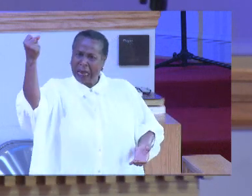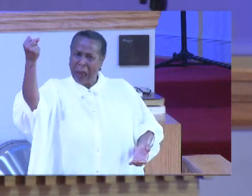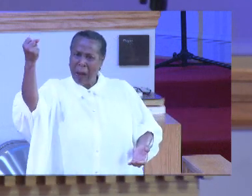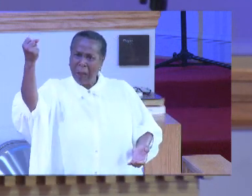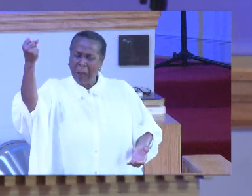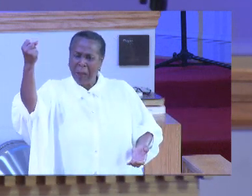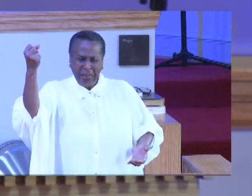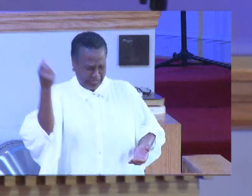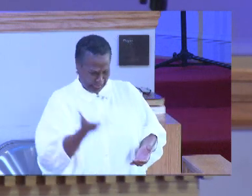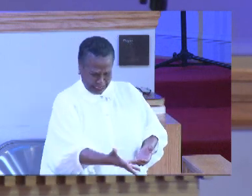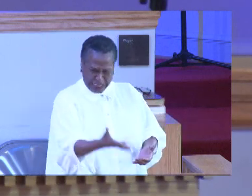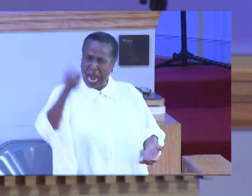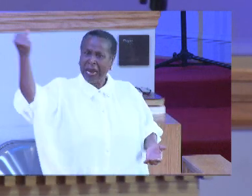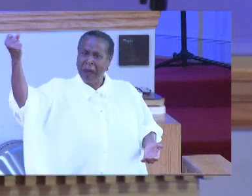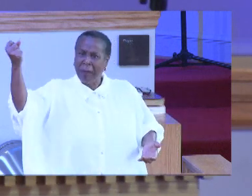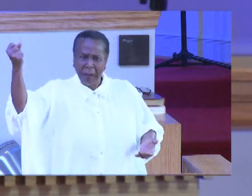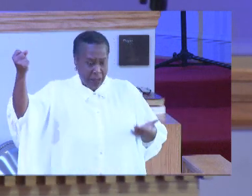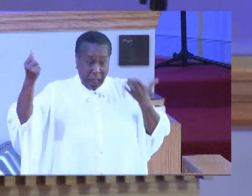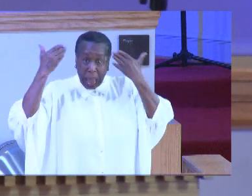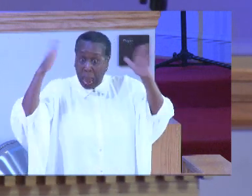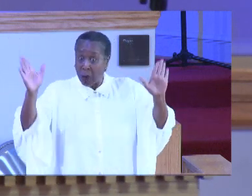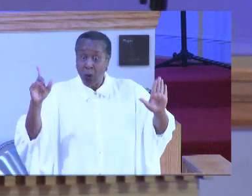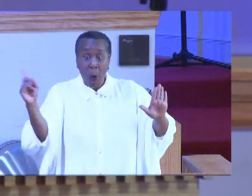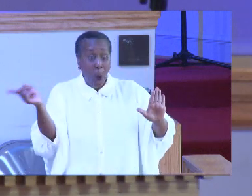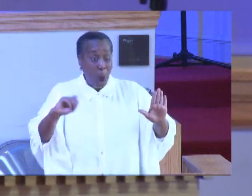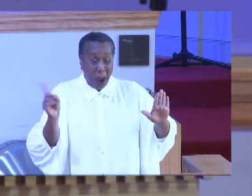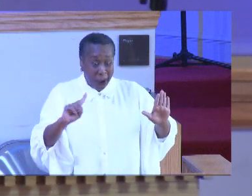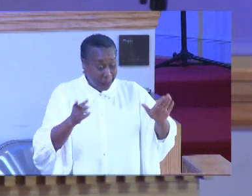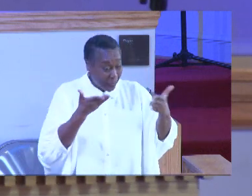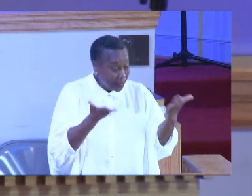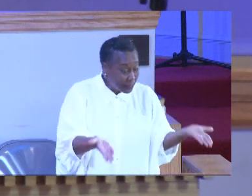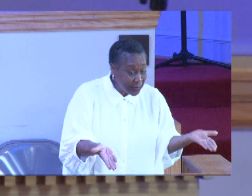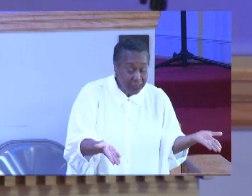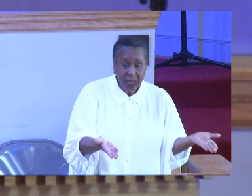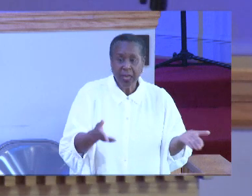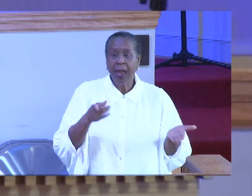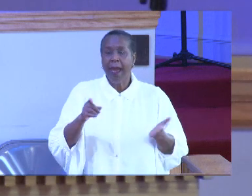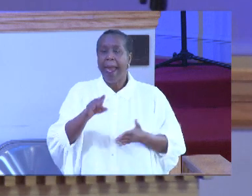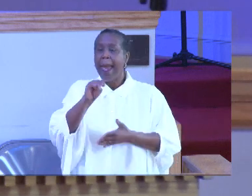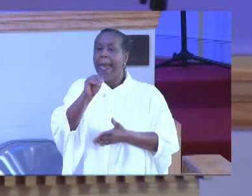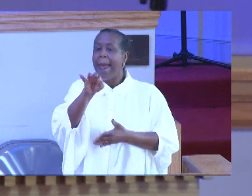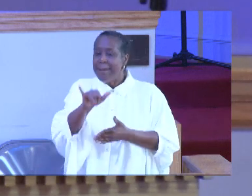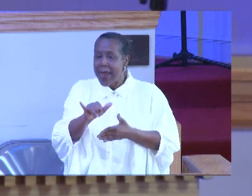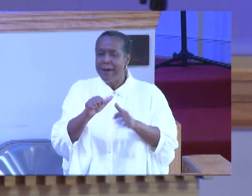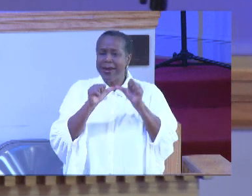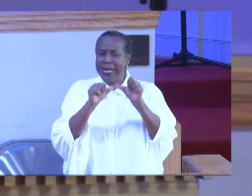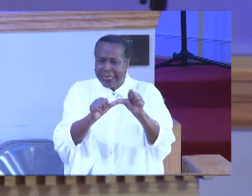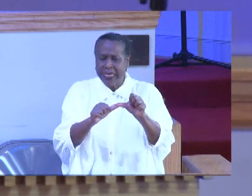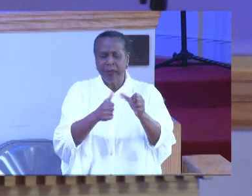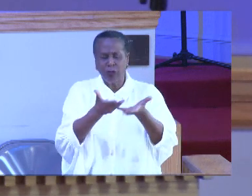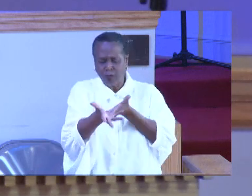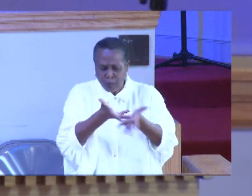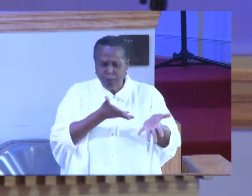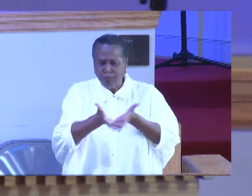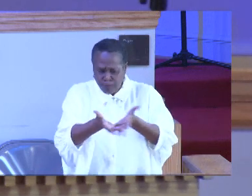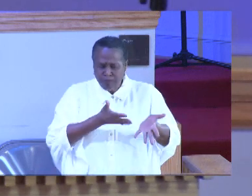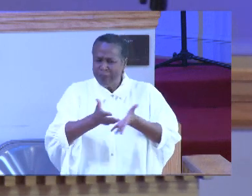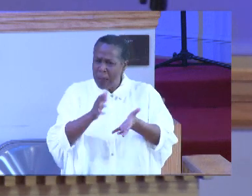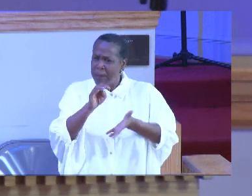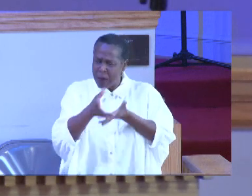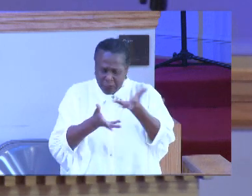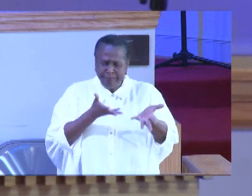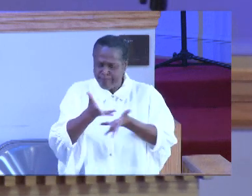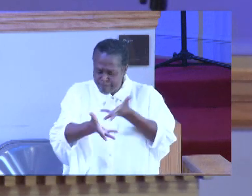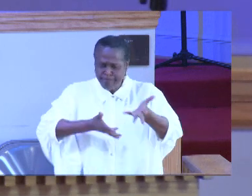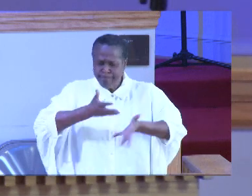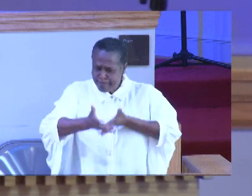away. I don't know where he is. And as she continues to wrestle with her question and her